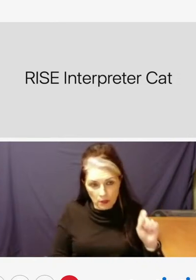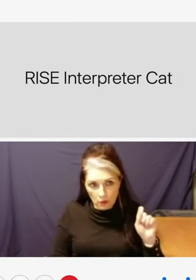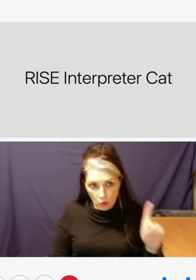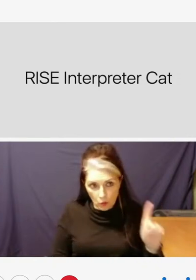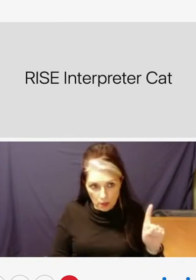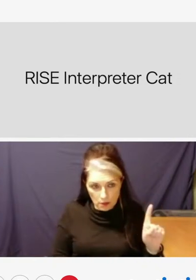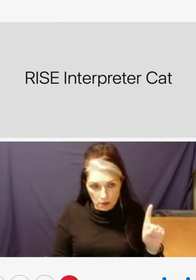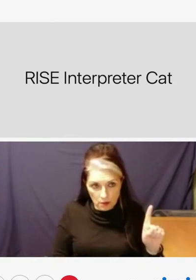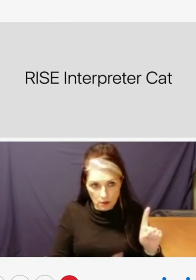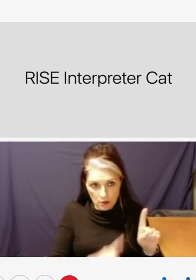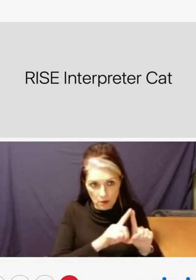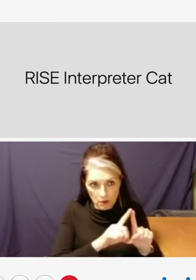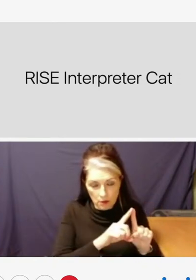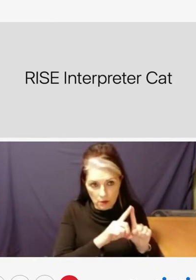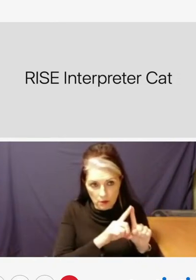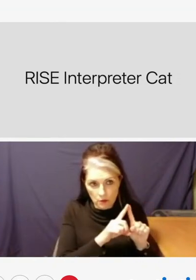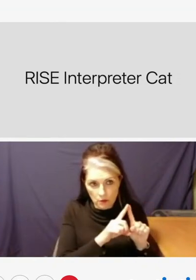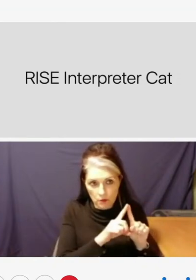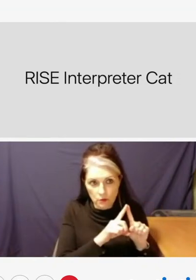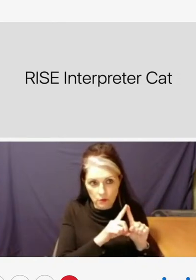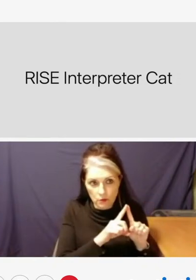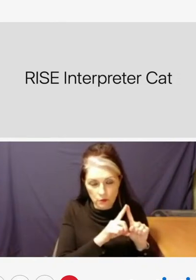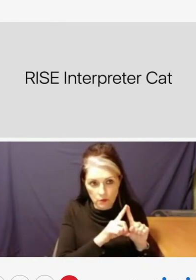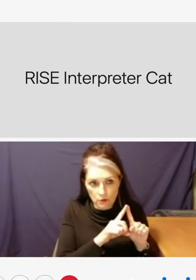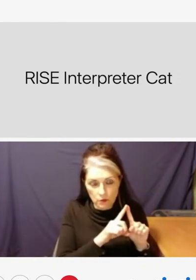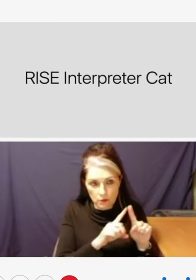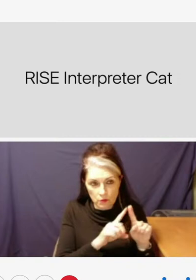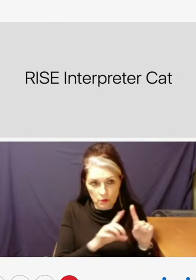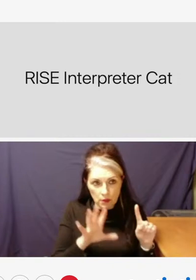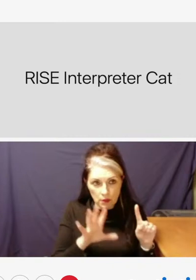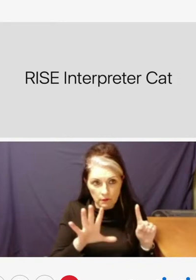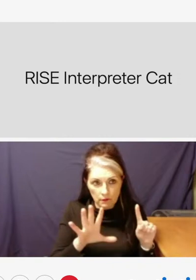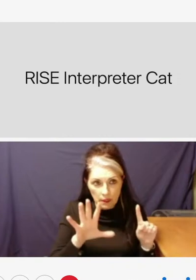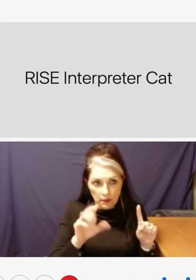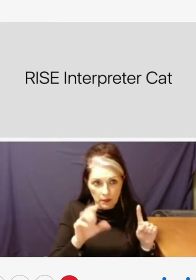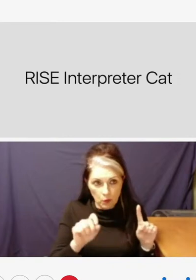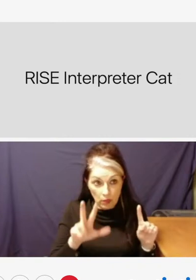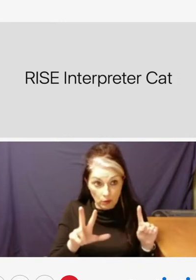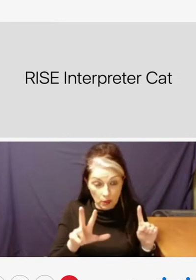5.1 5.3 through